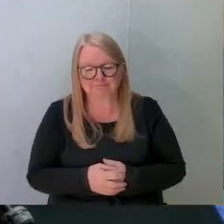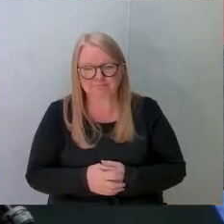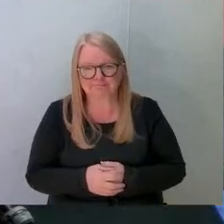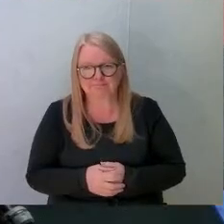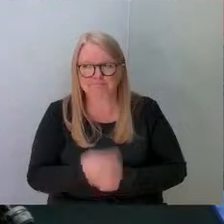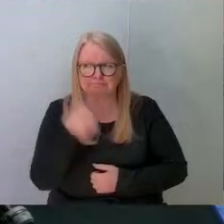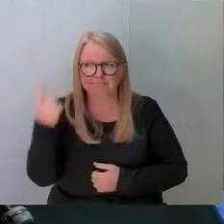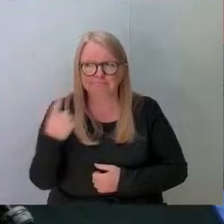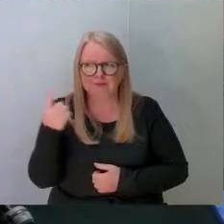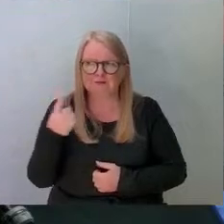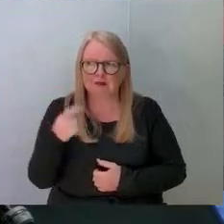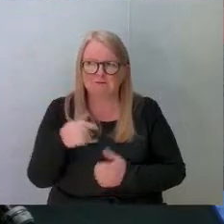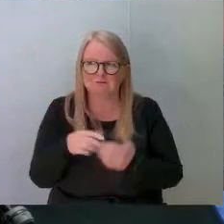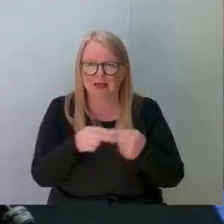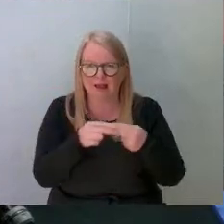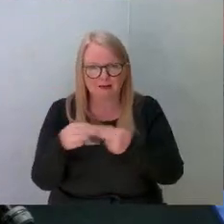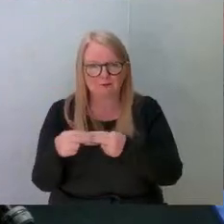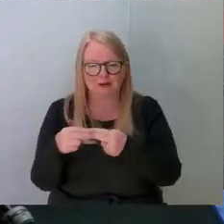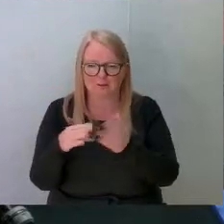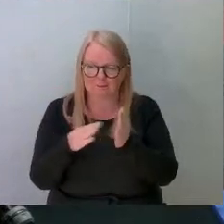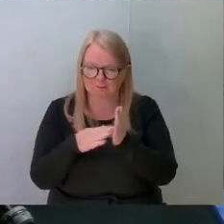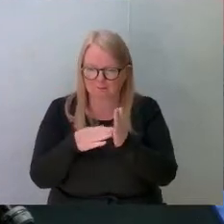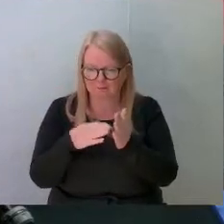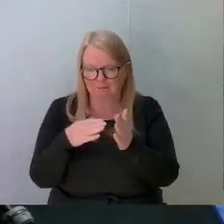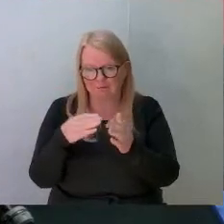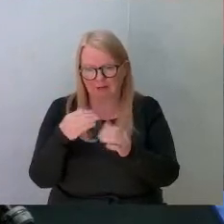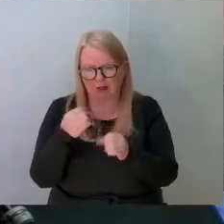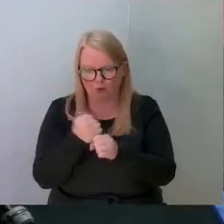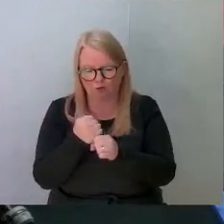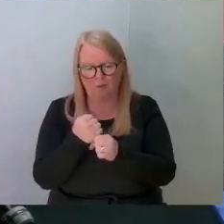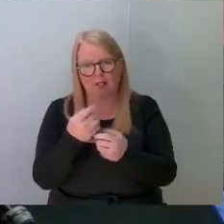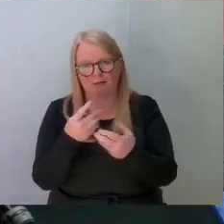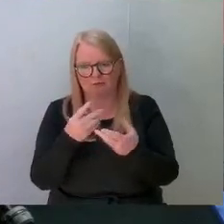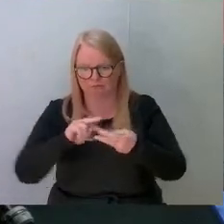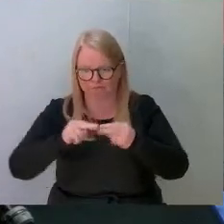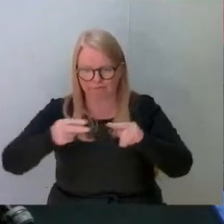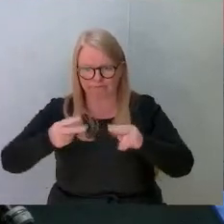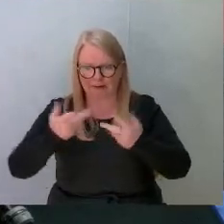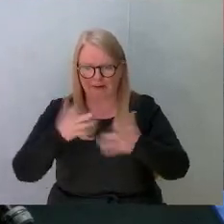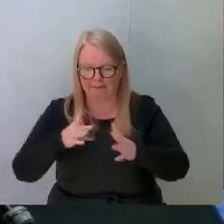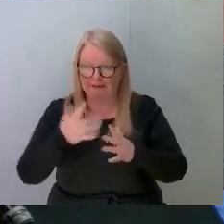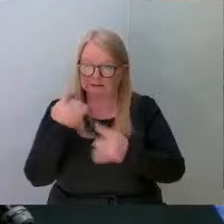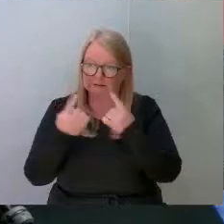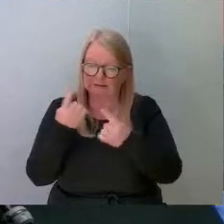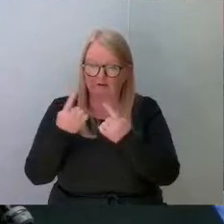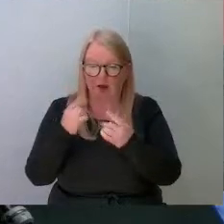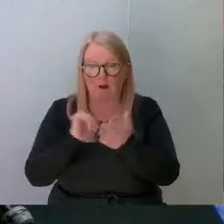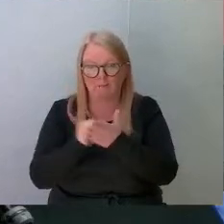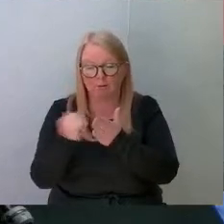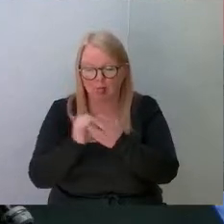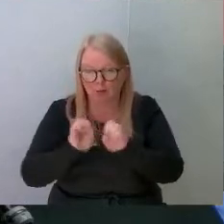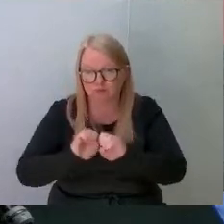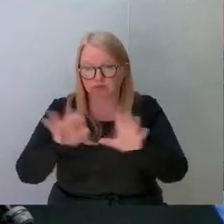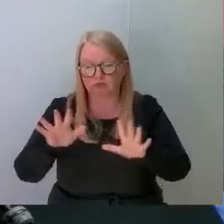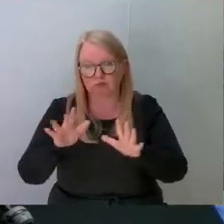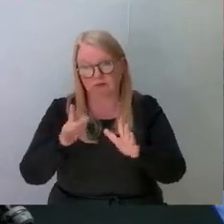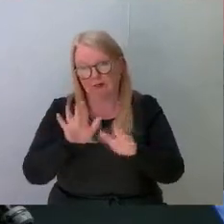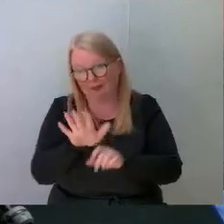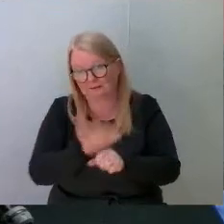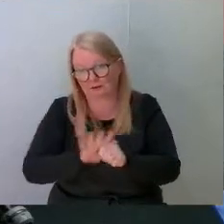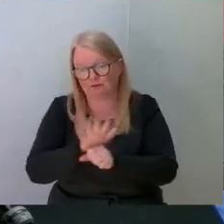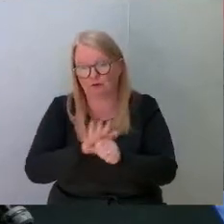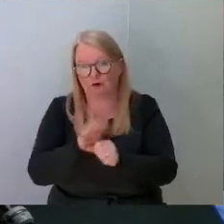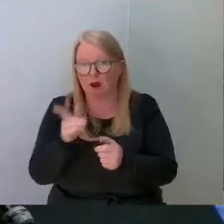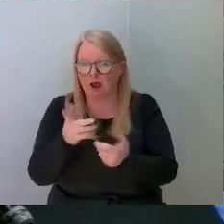is a leading expert in the use of microbial genomics in surveillance, and she has published extensively in this area and helped shape an